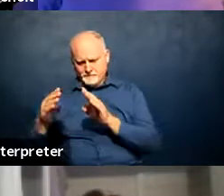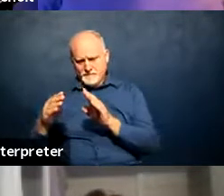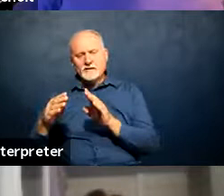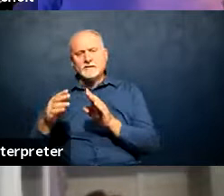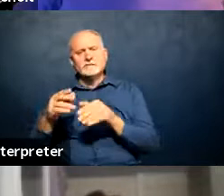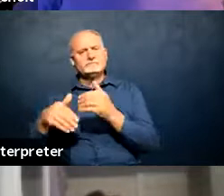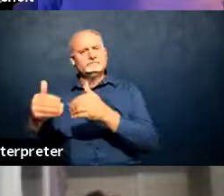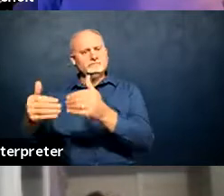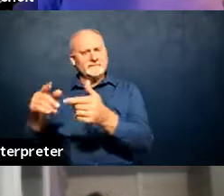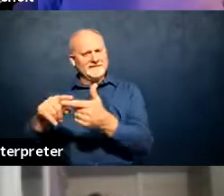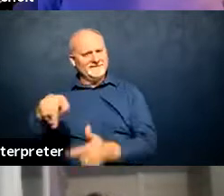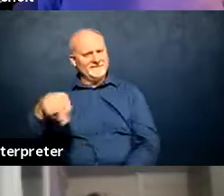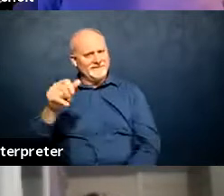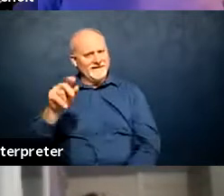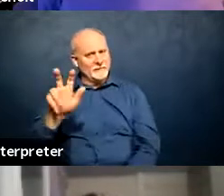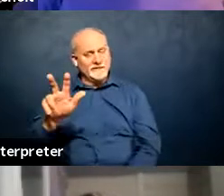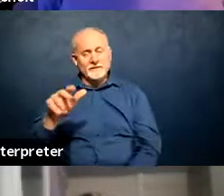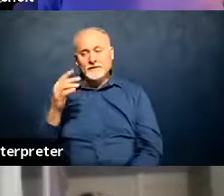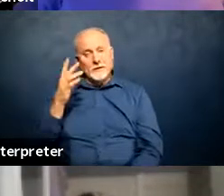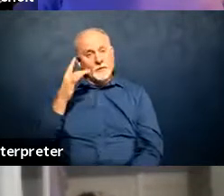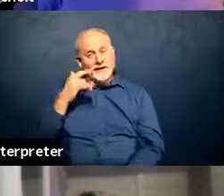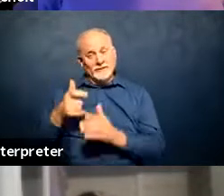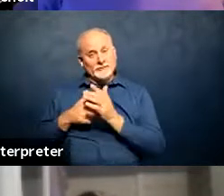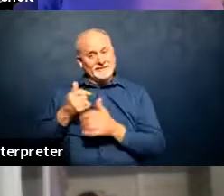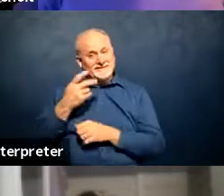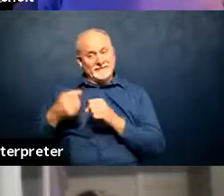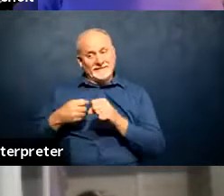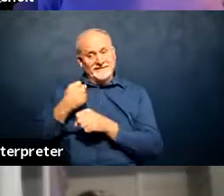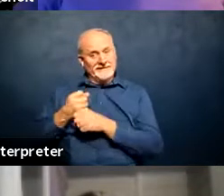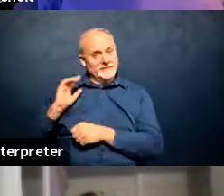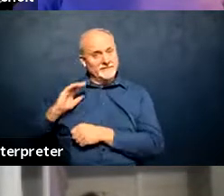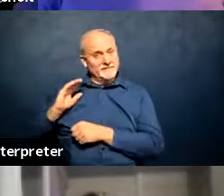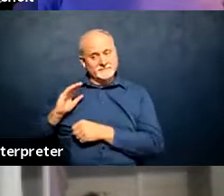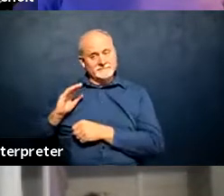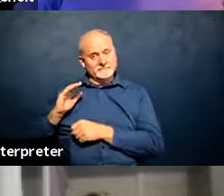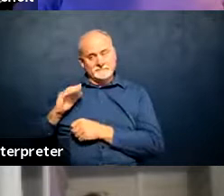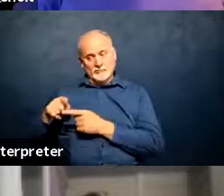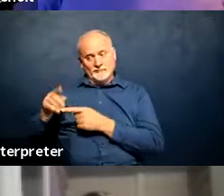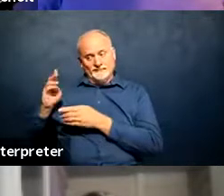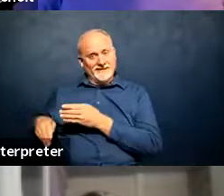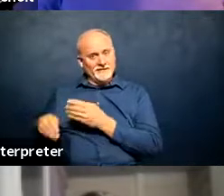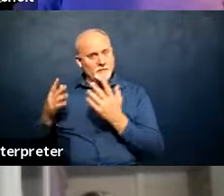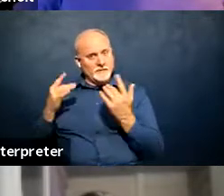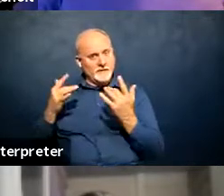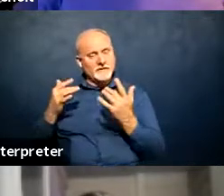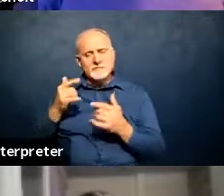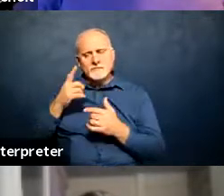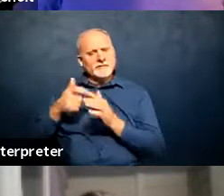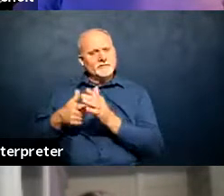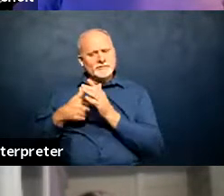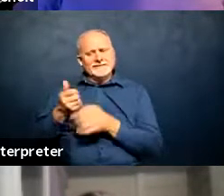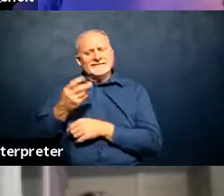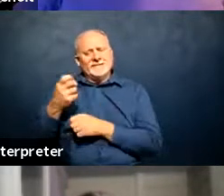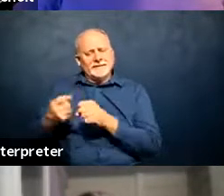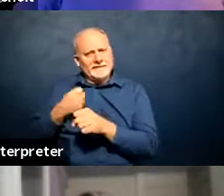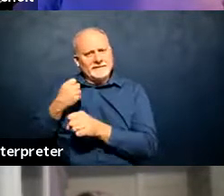trials. The reason it took several years for these trials to be finished was because it took several years